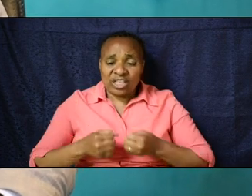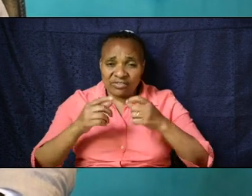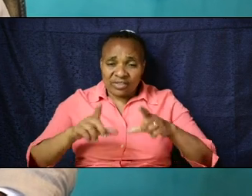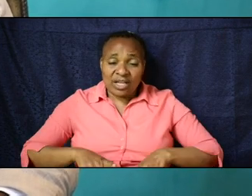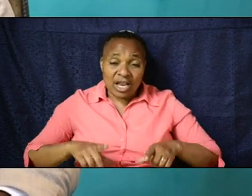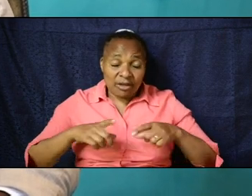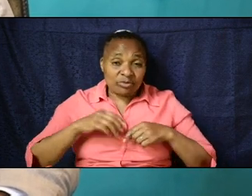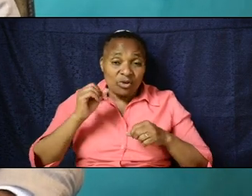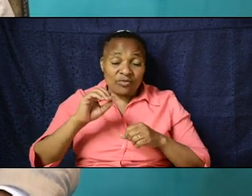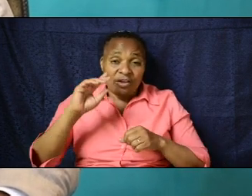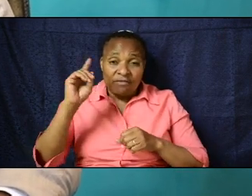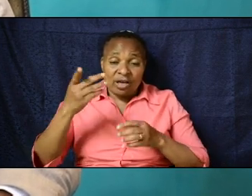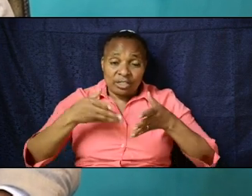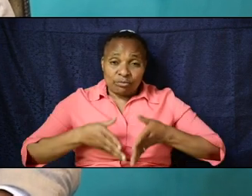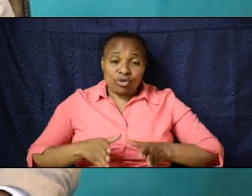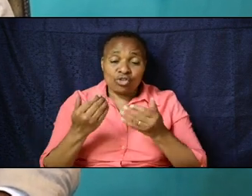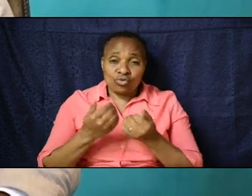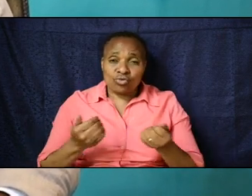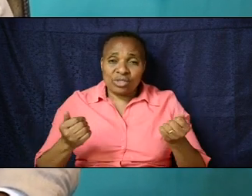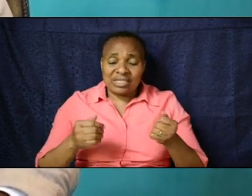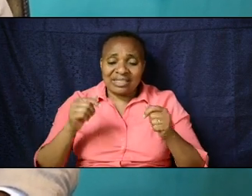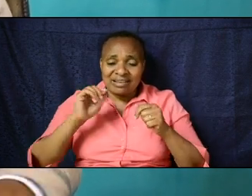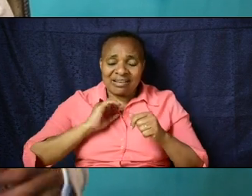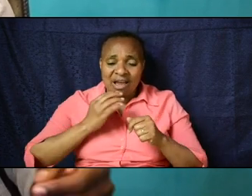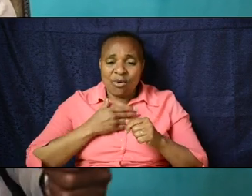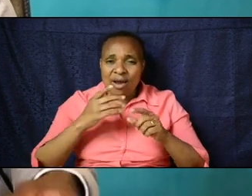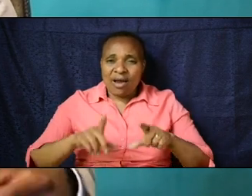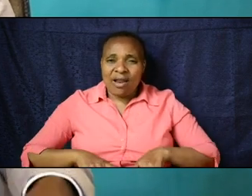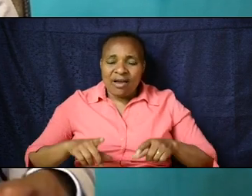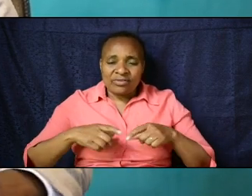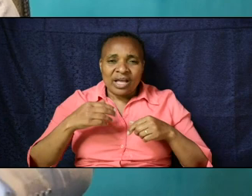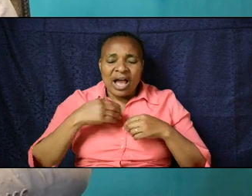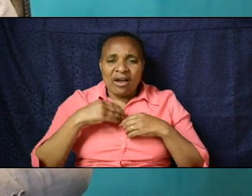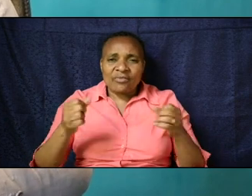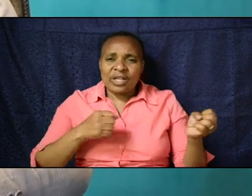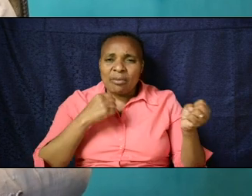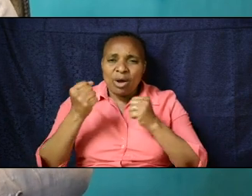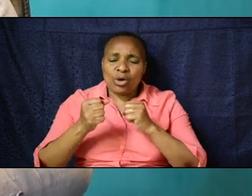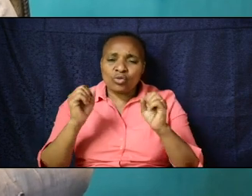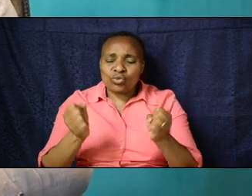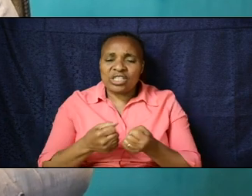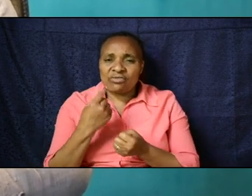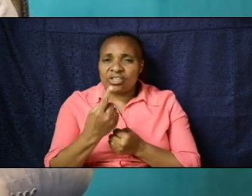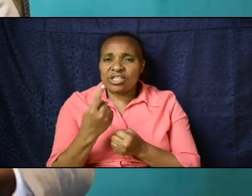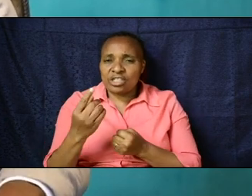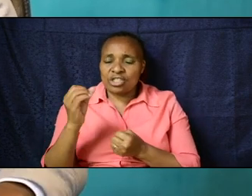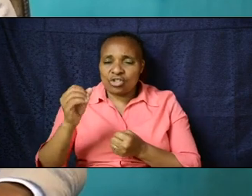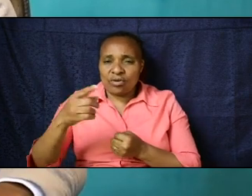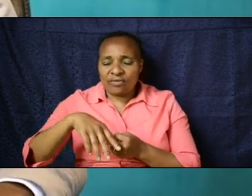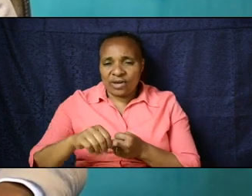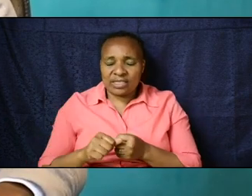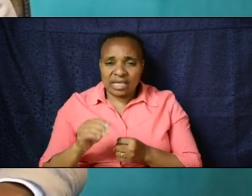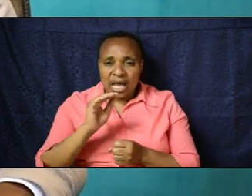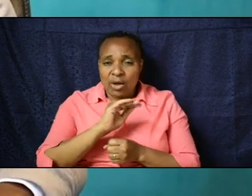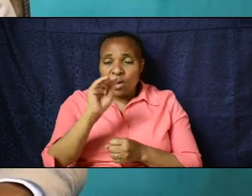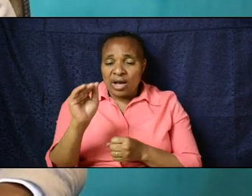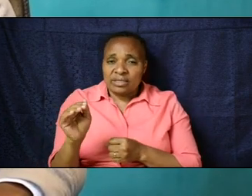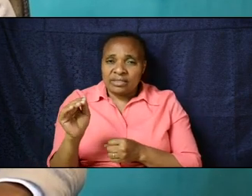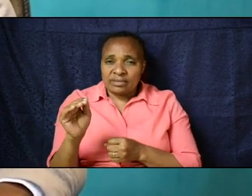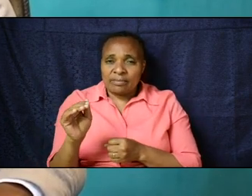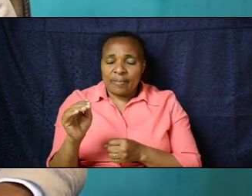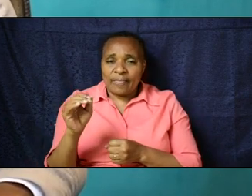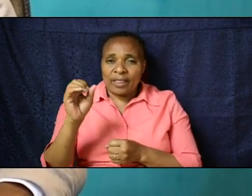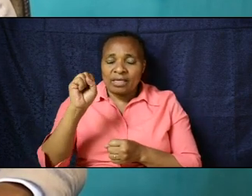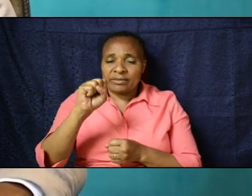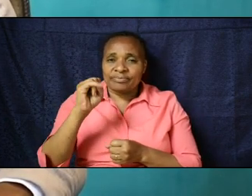firstborn children. But in our lives right now, it has the power to save each and every one of us. I'll ask